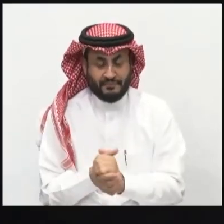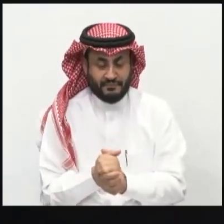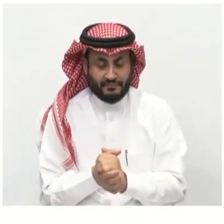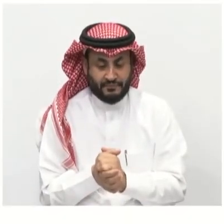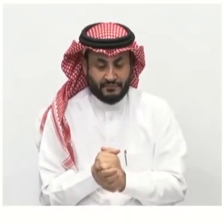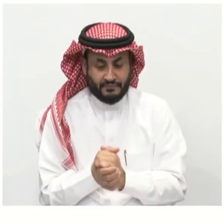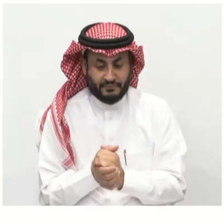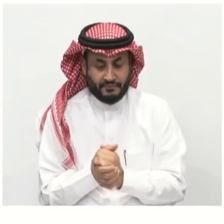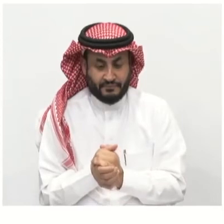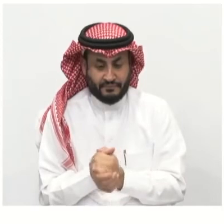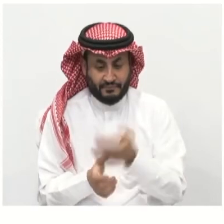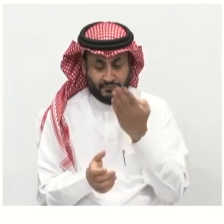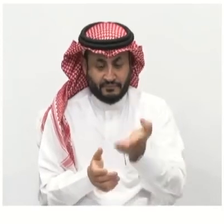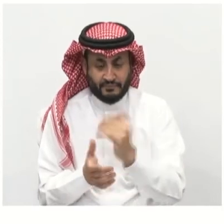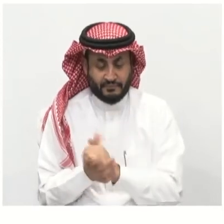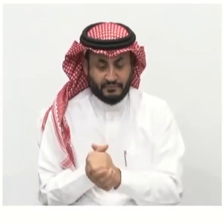long. Ready?